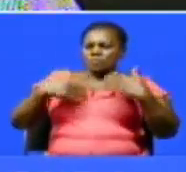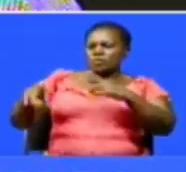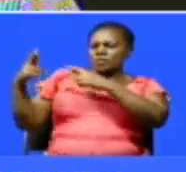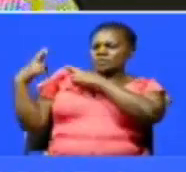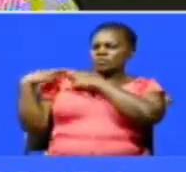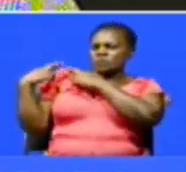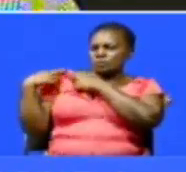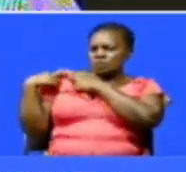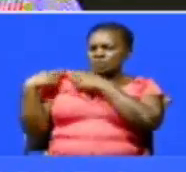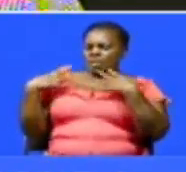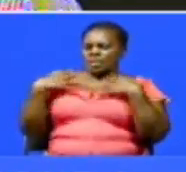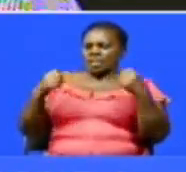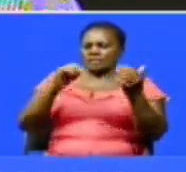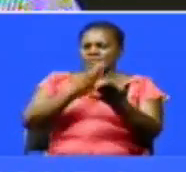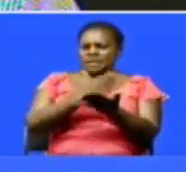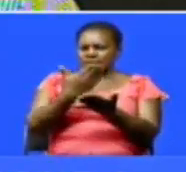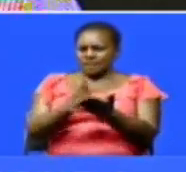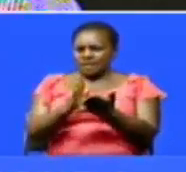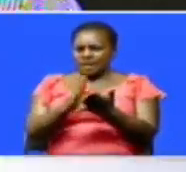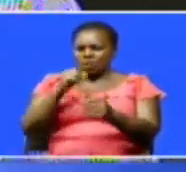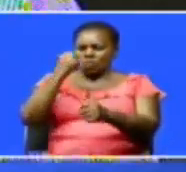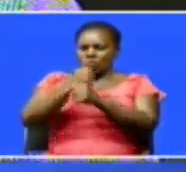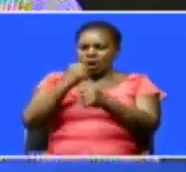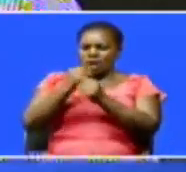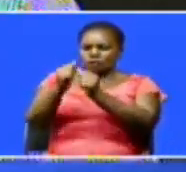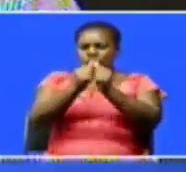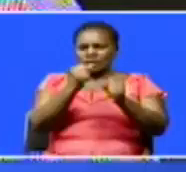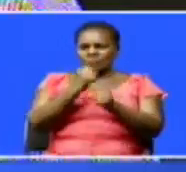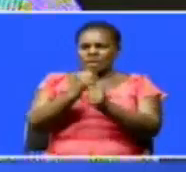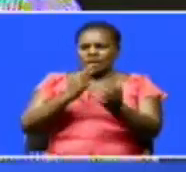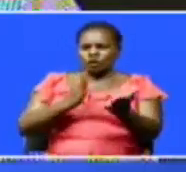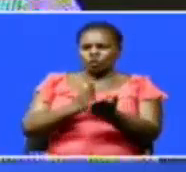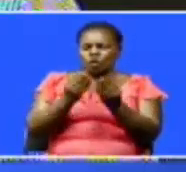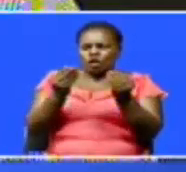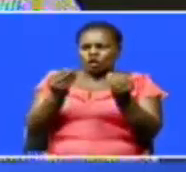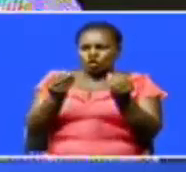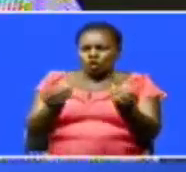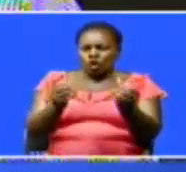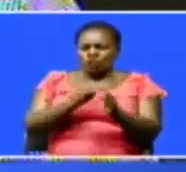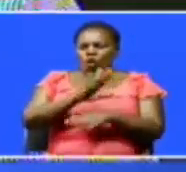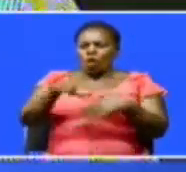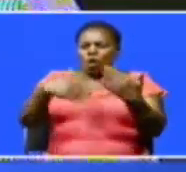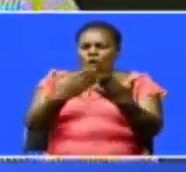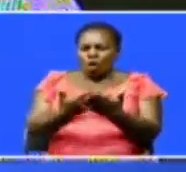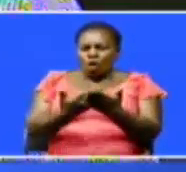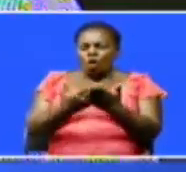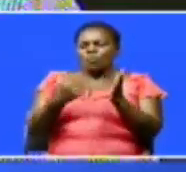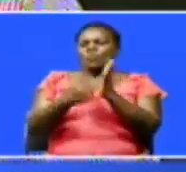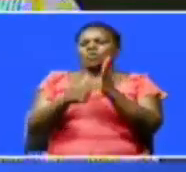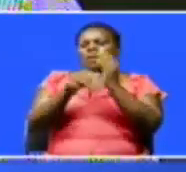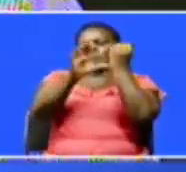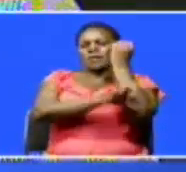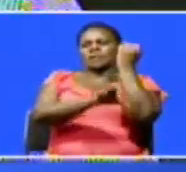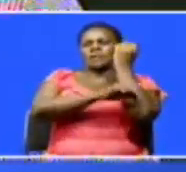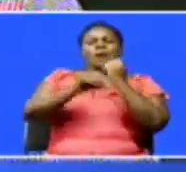and stakeholders in the health sector shall come together and ensure that we fix what needs to be fixed in this country. I think it's